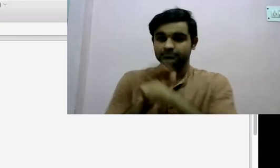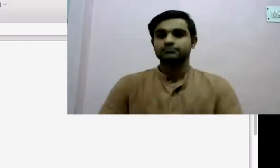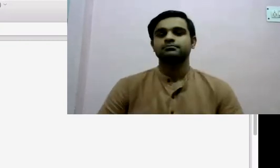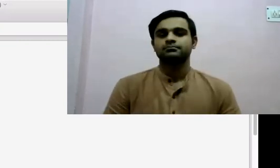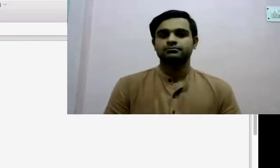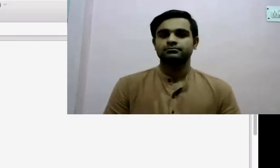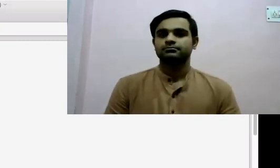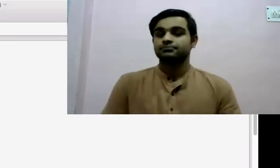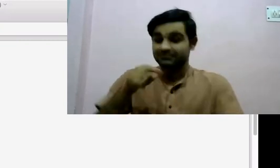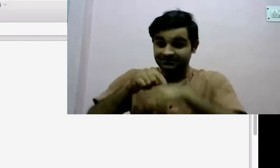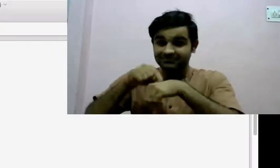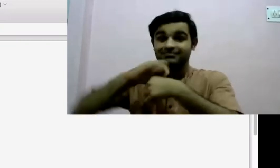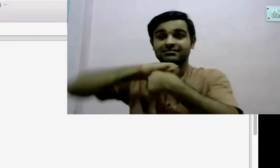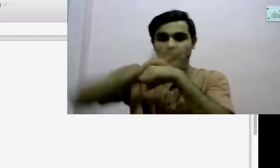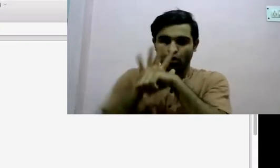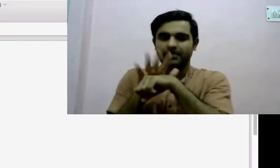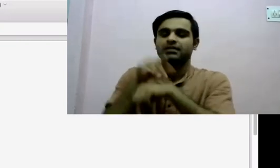That is a sign for COVID.